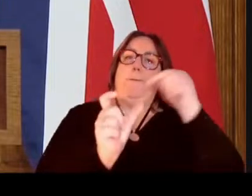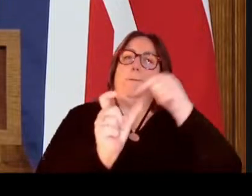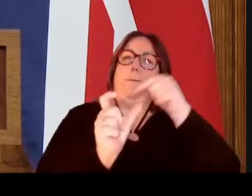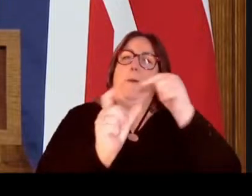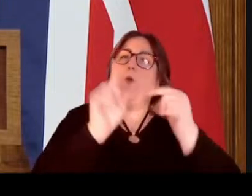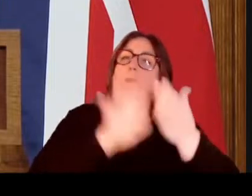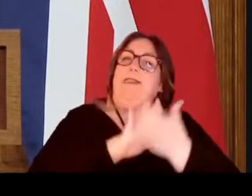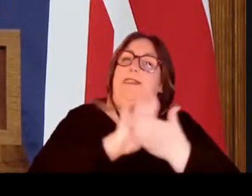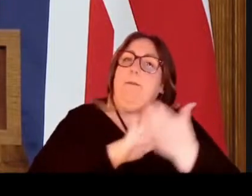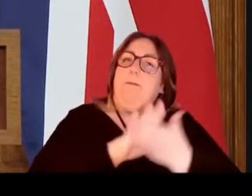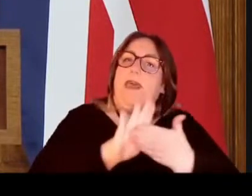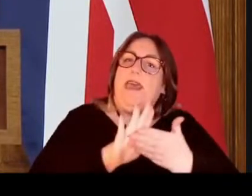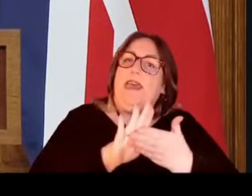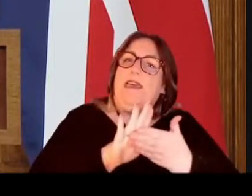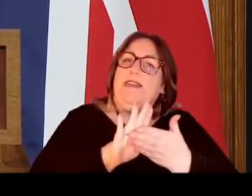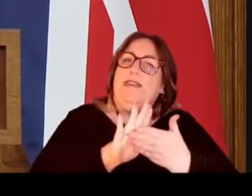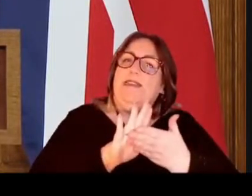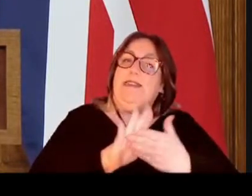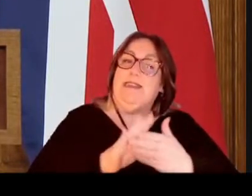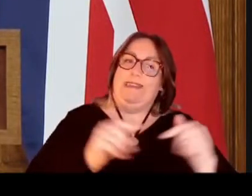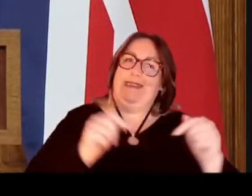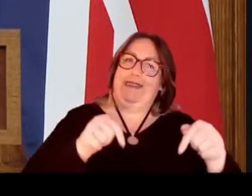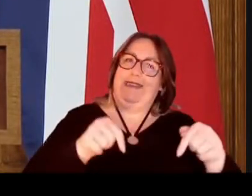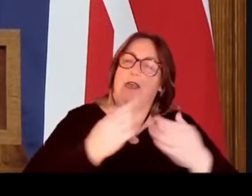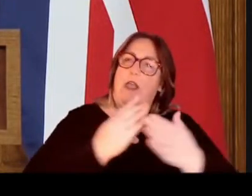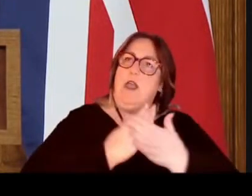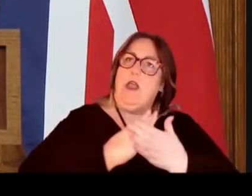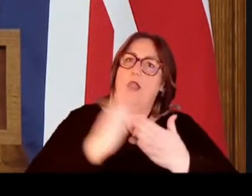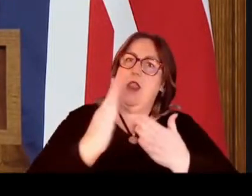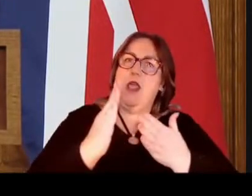example of extreme violence,